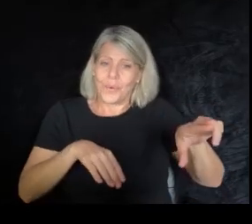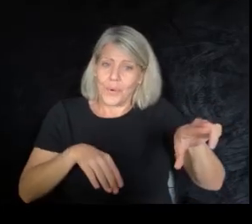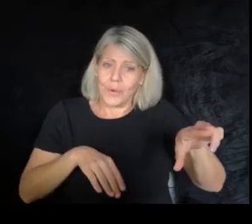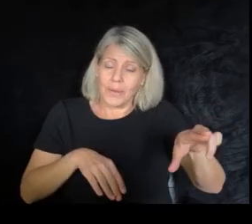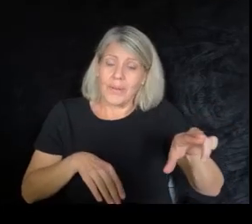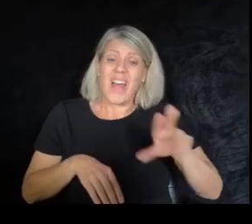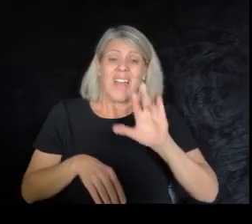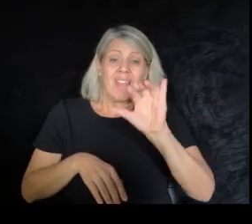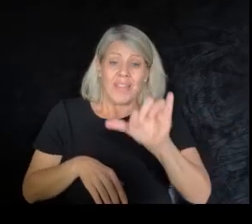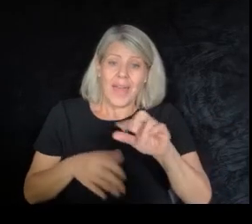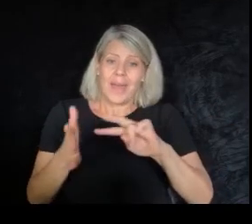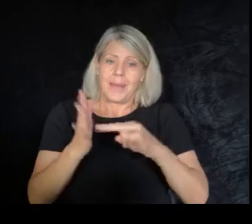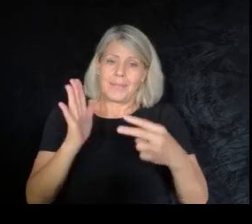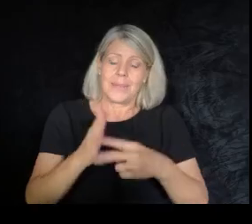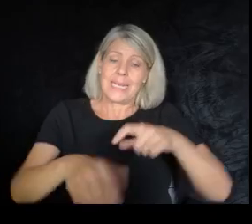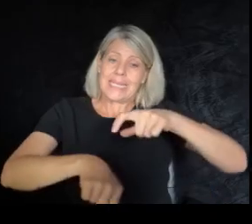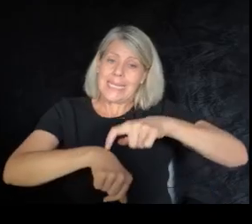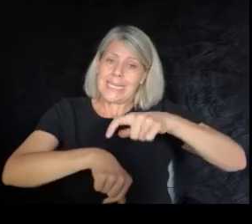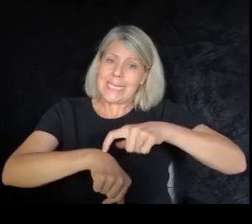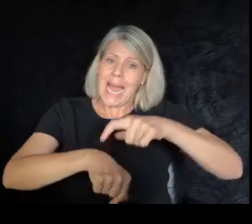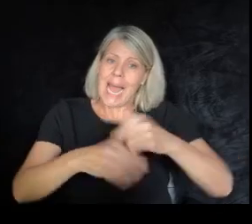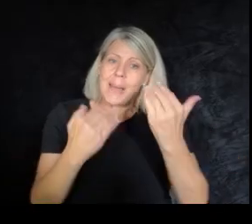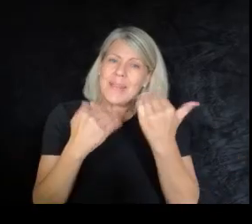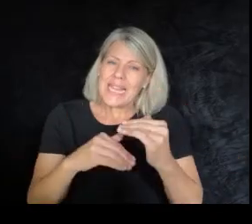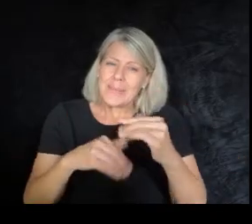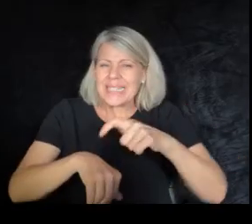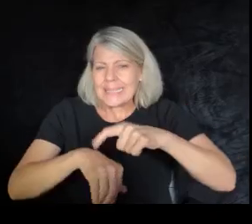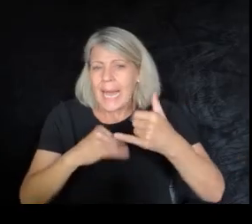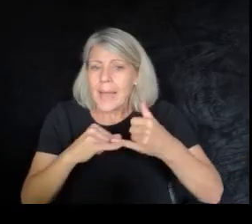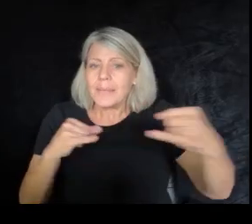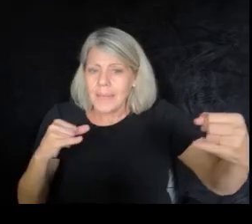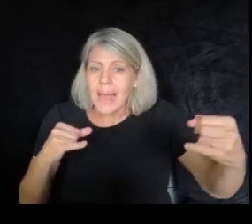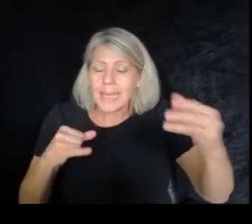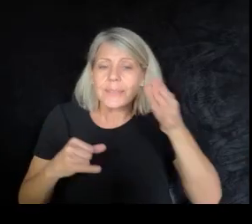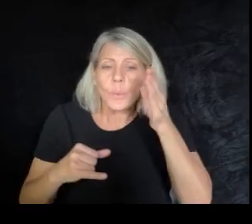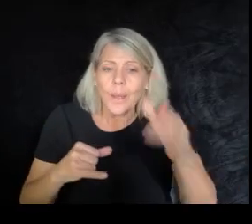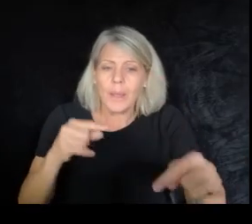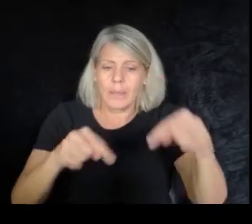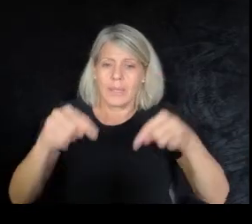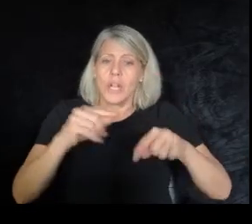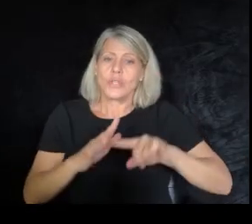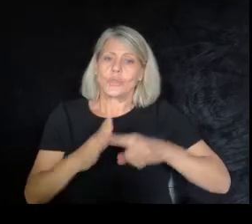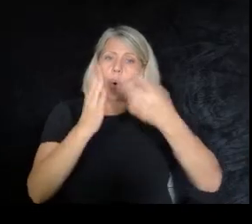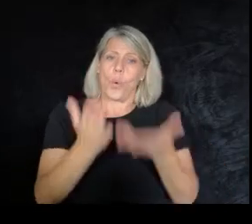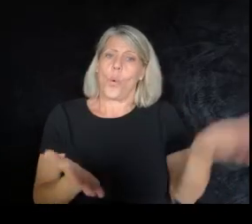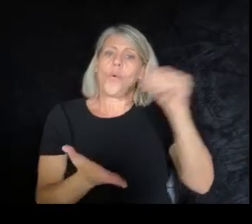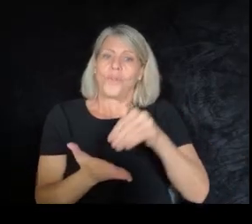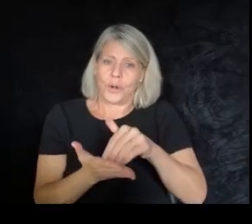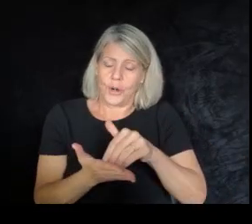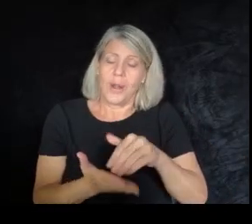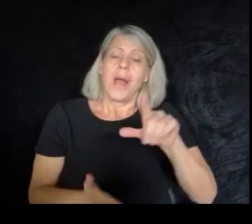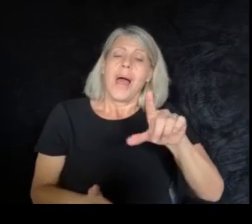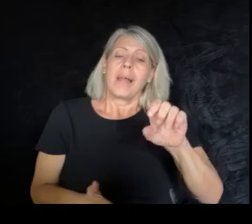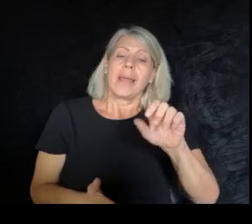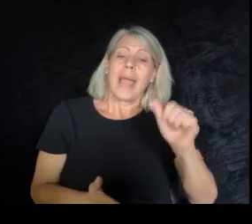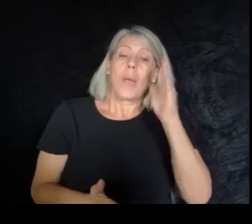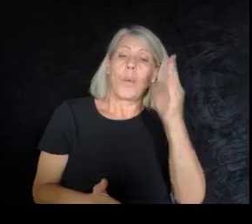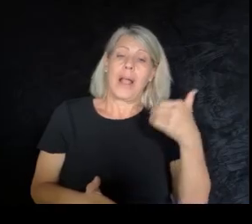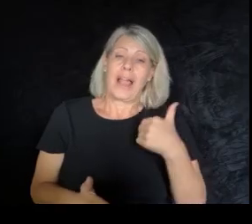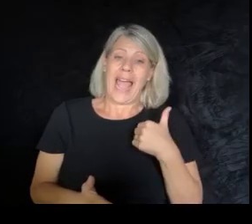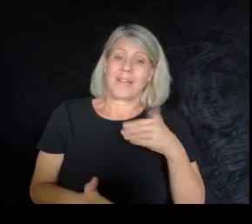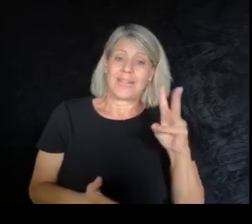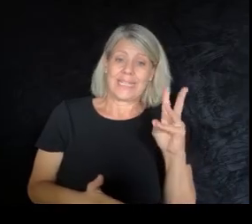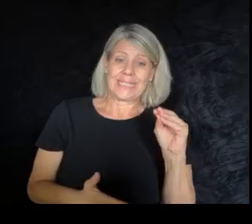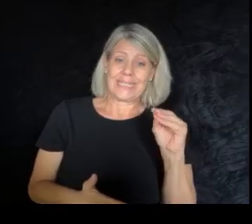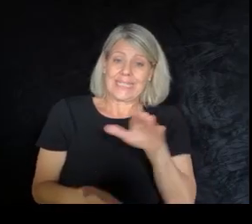Timelines would then start over and the LEA would have 60 school days from the referral date